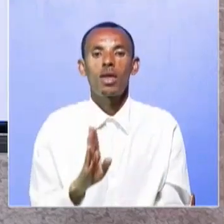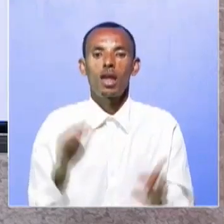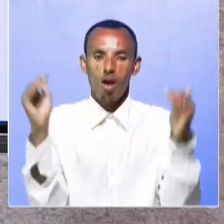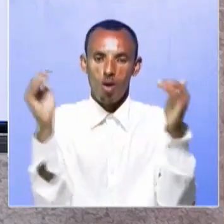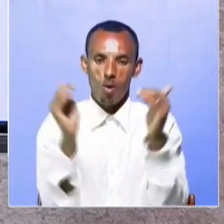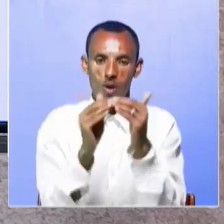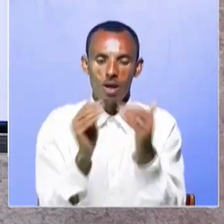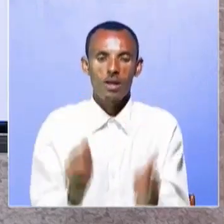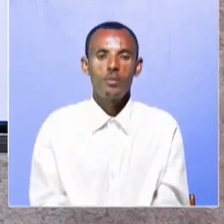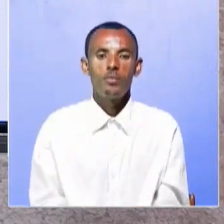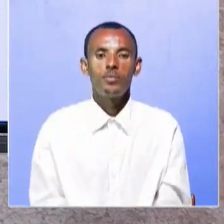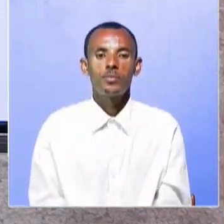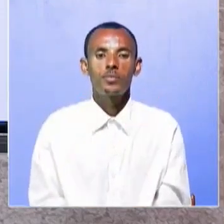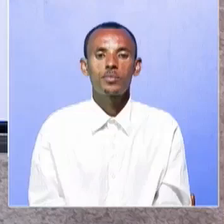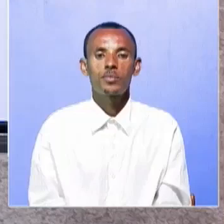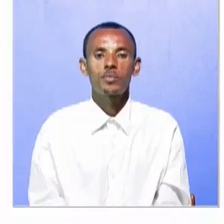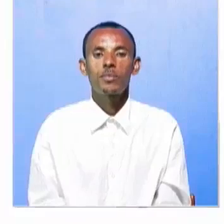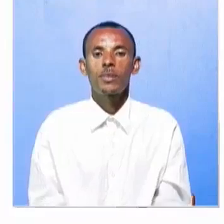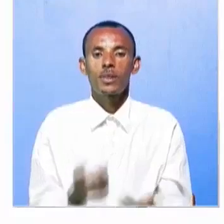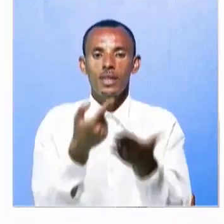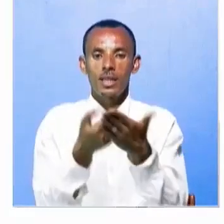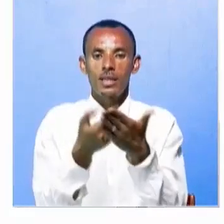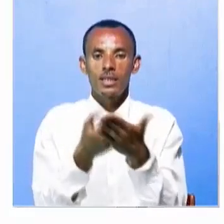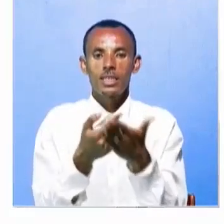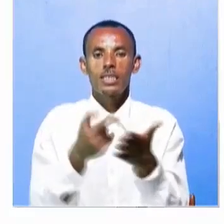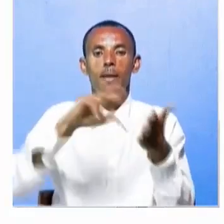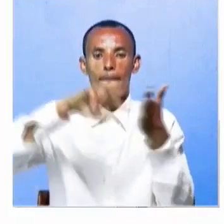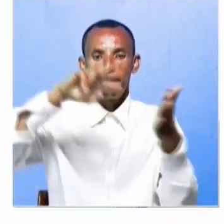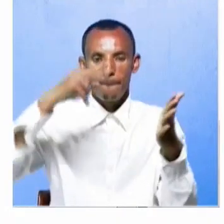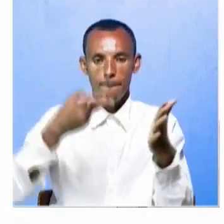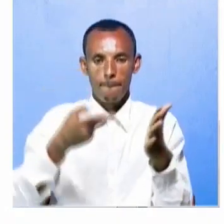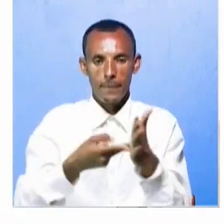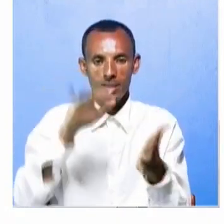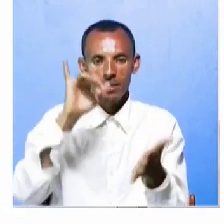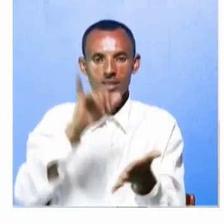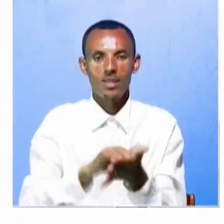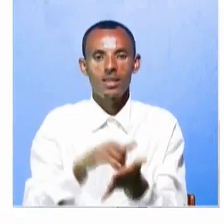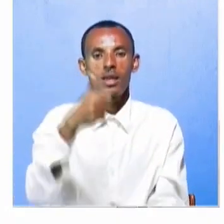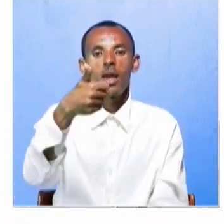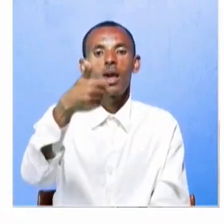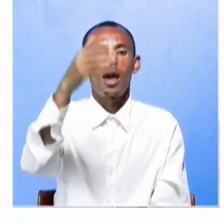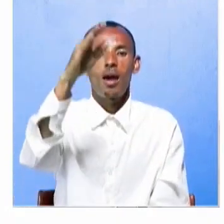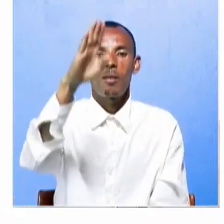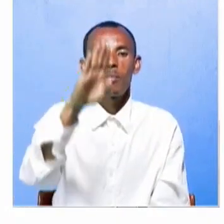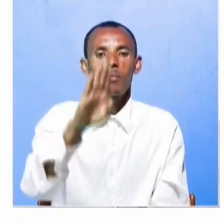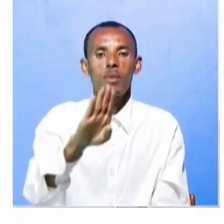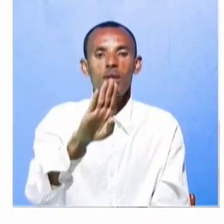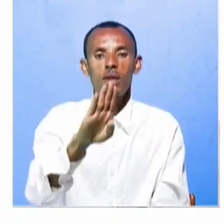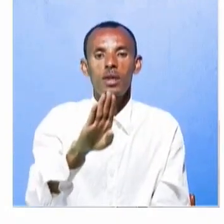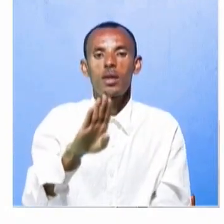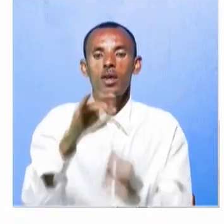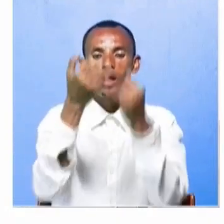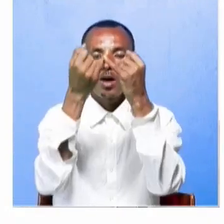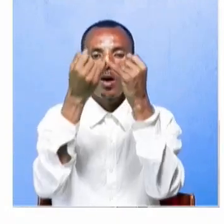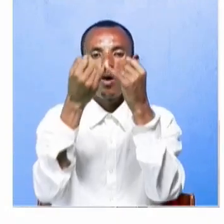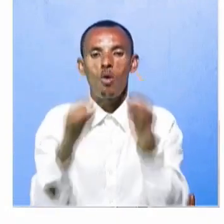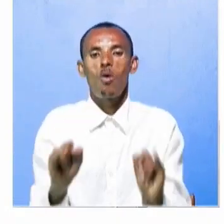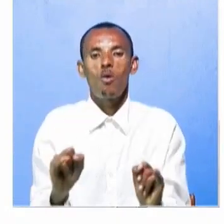congruent. So this implies AB over